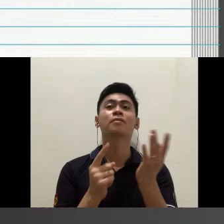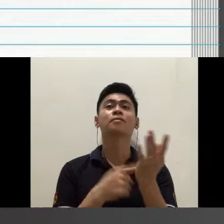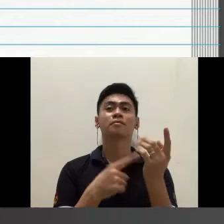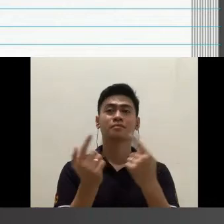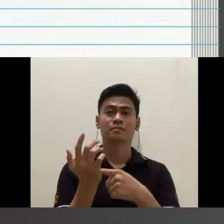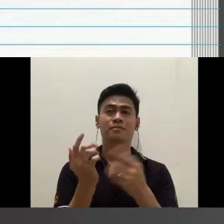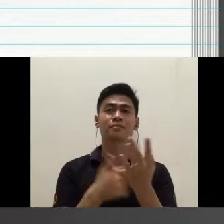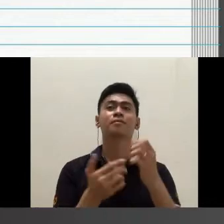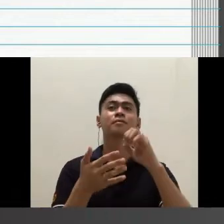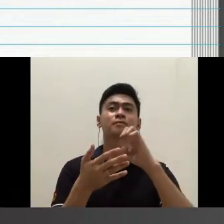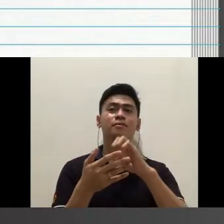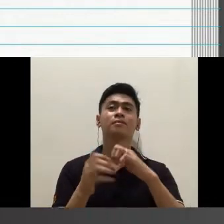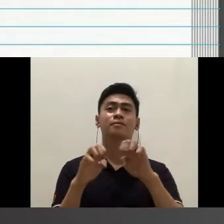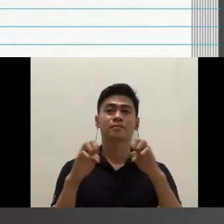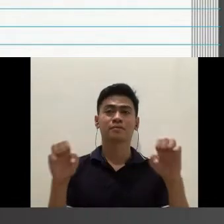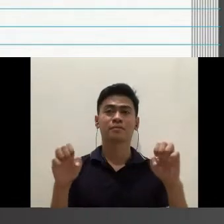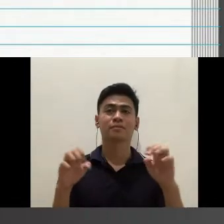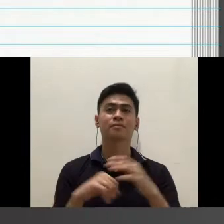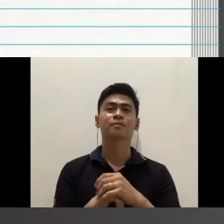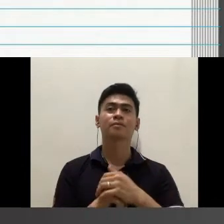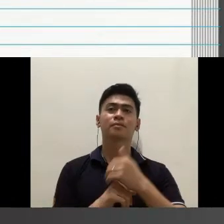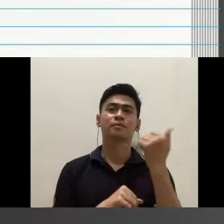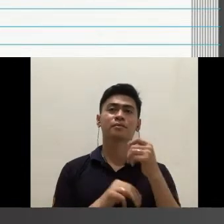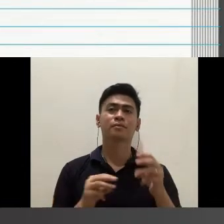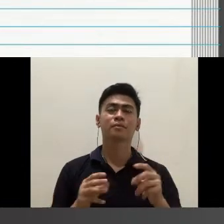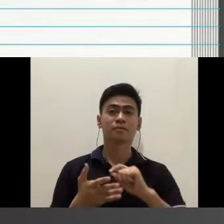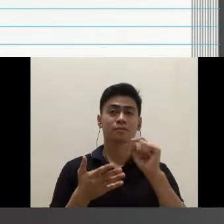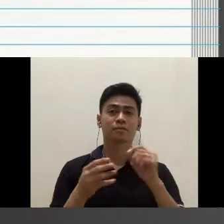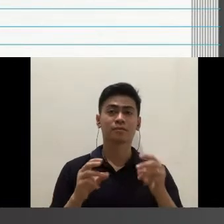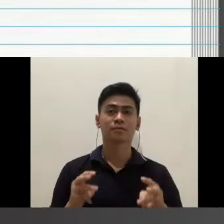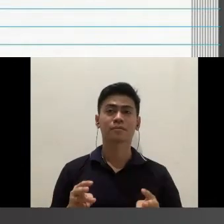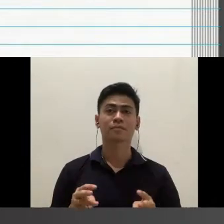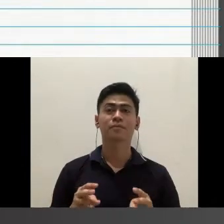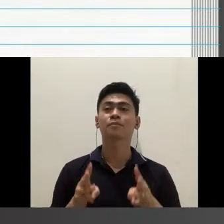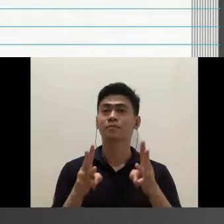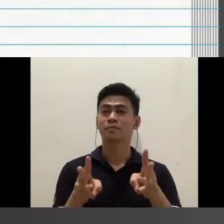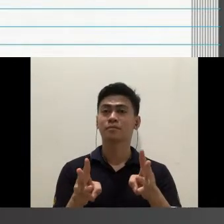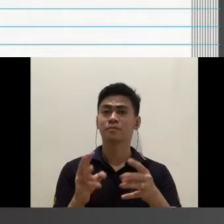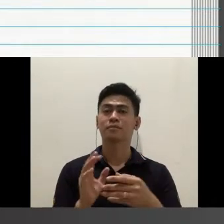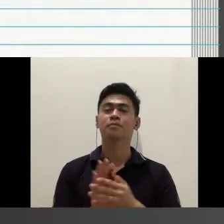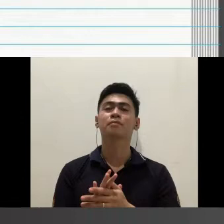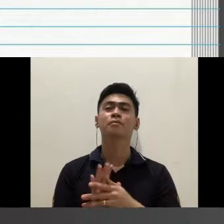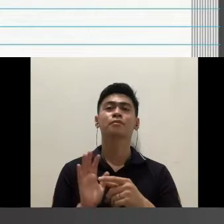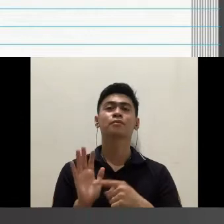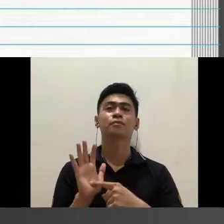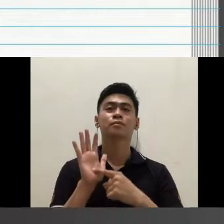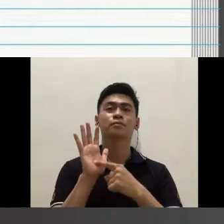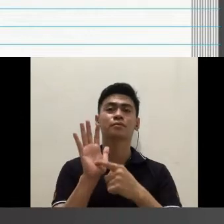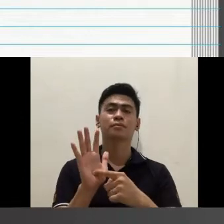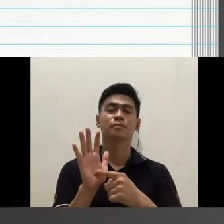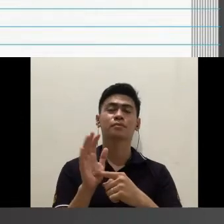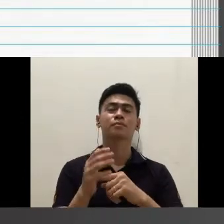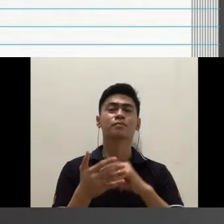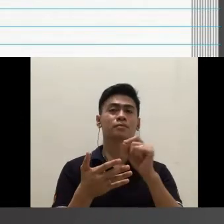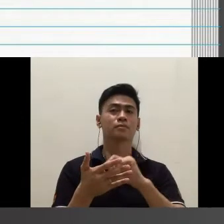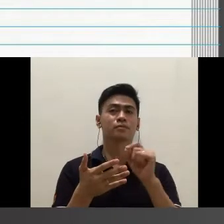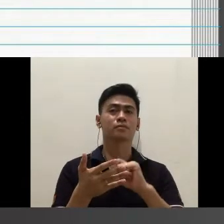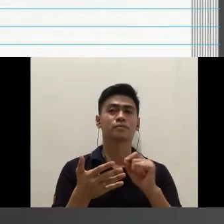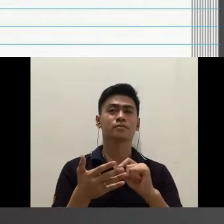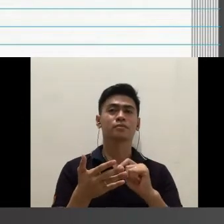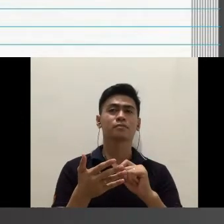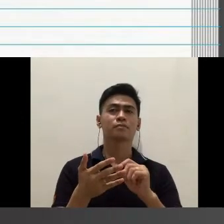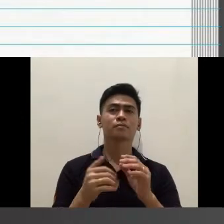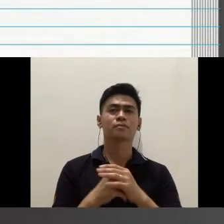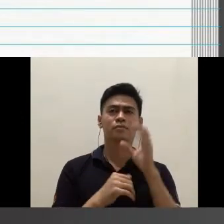Argumentative essay is another writing technique that presents arguments, where it requires the writer to investigate